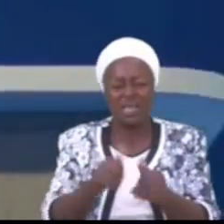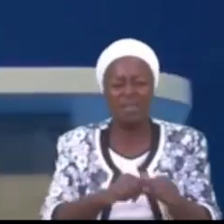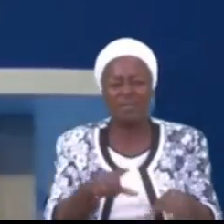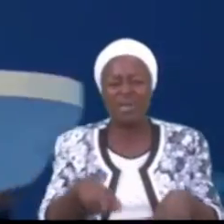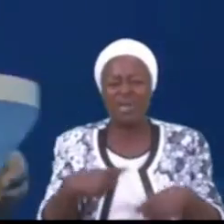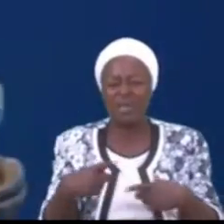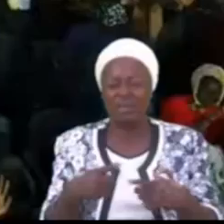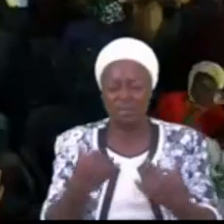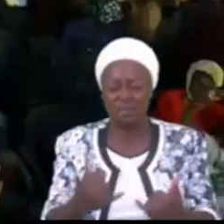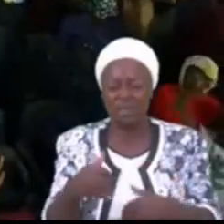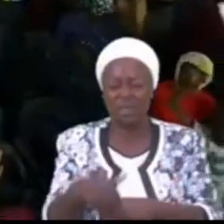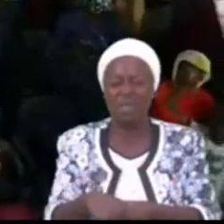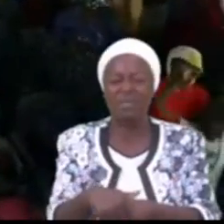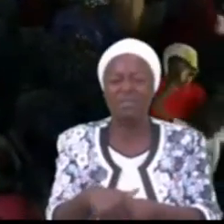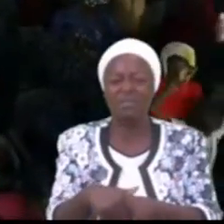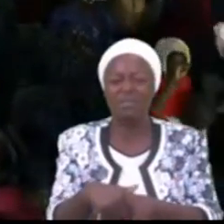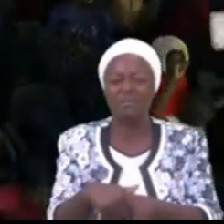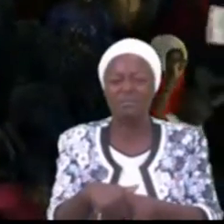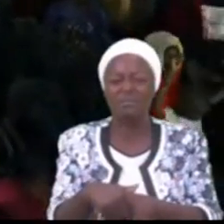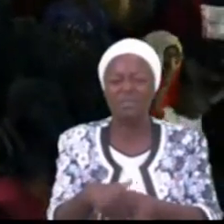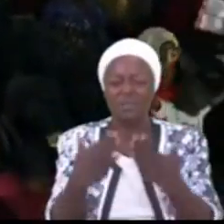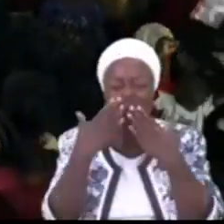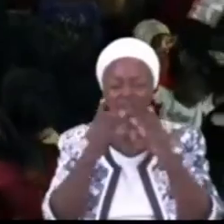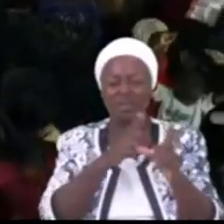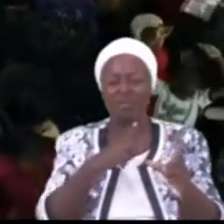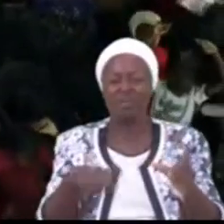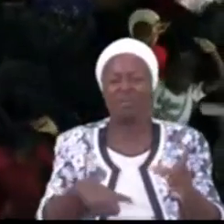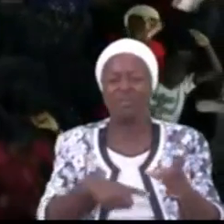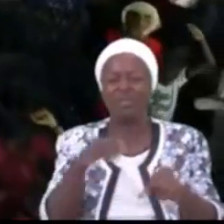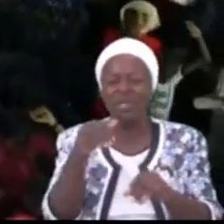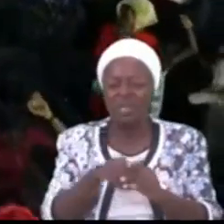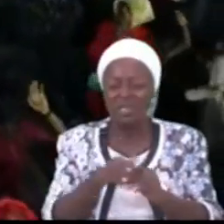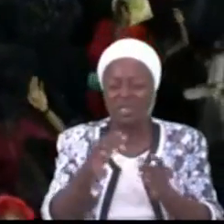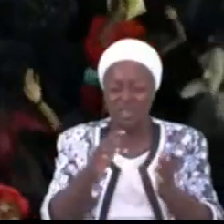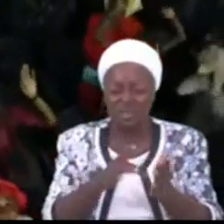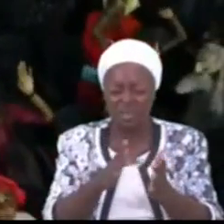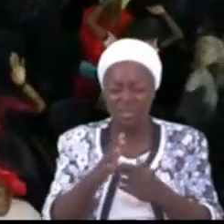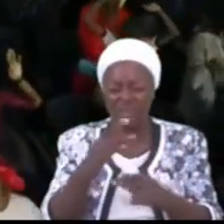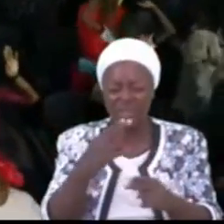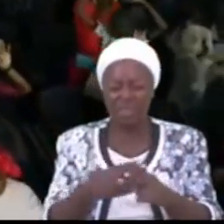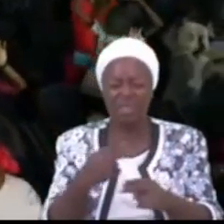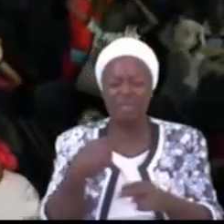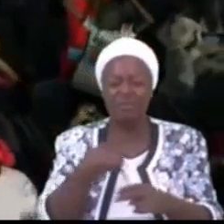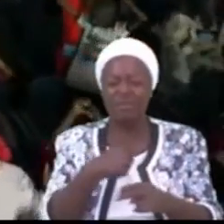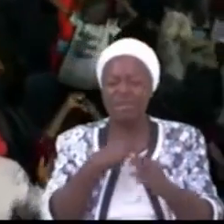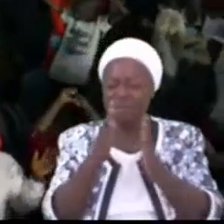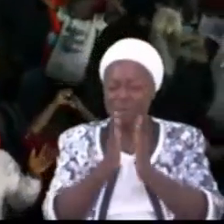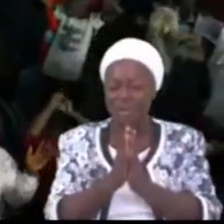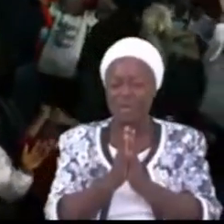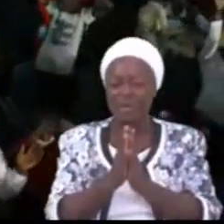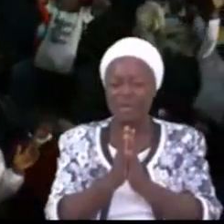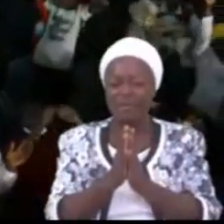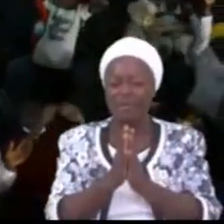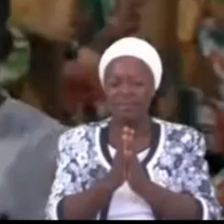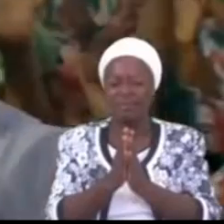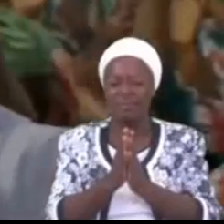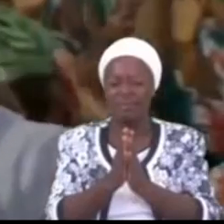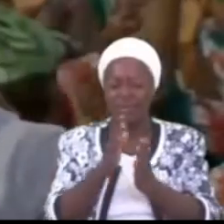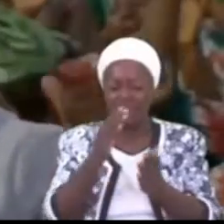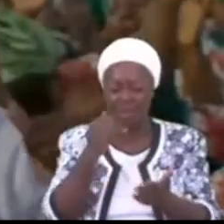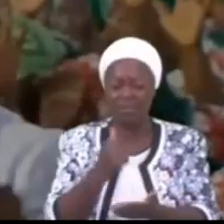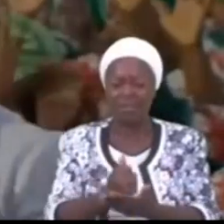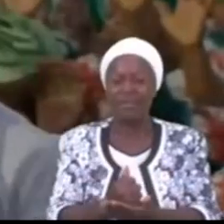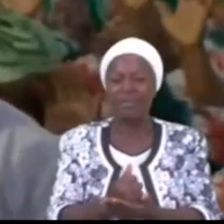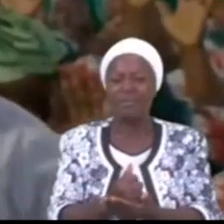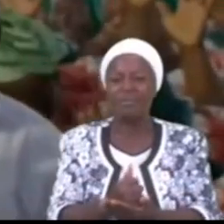life tonight. Thank you, Lord. In Jesus' name we pray.